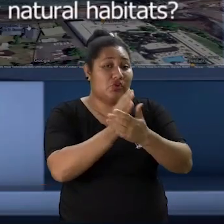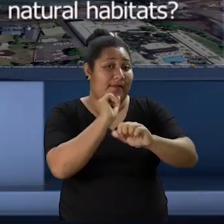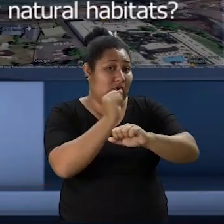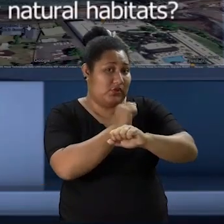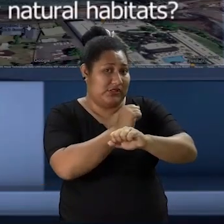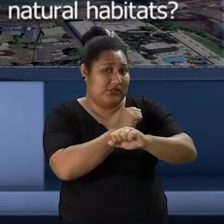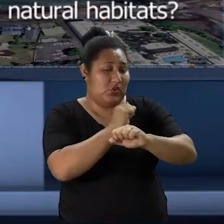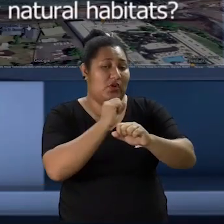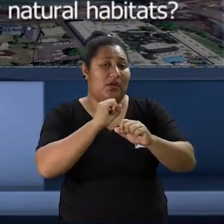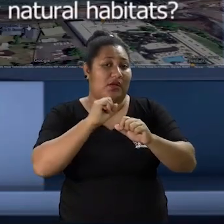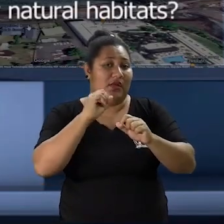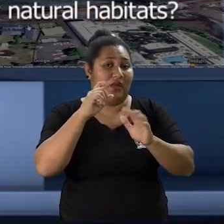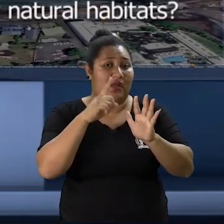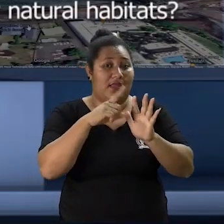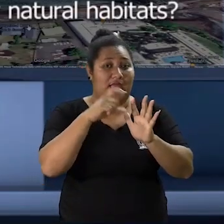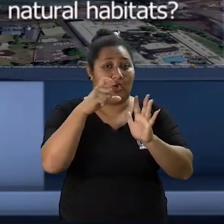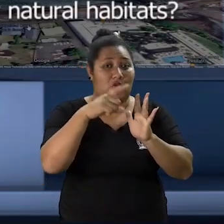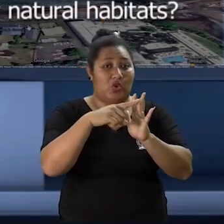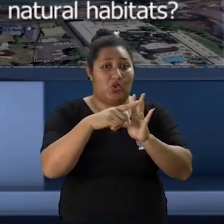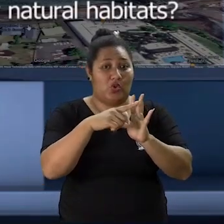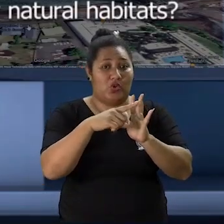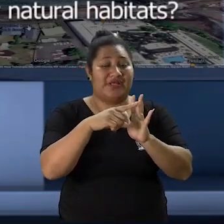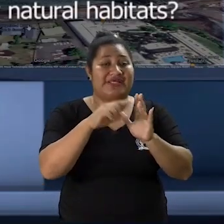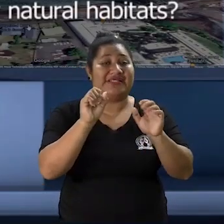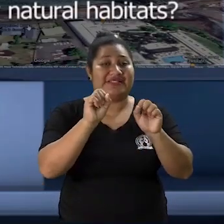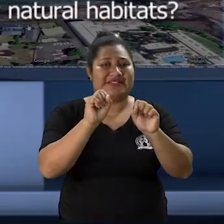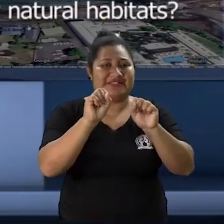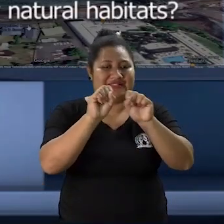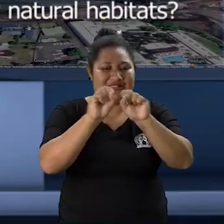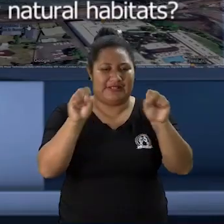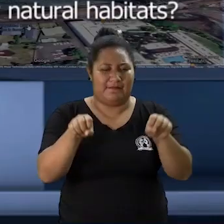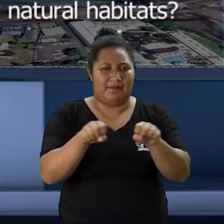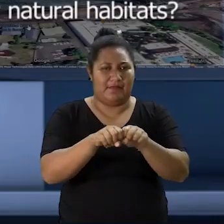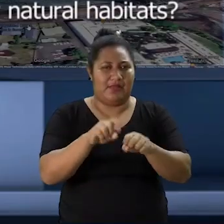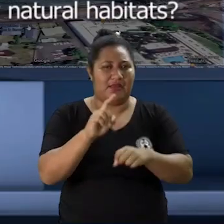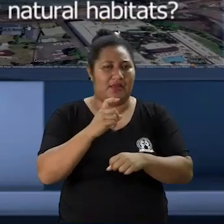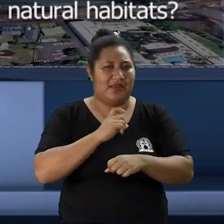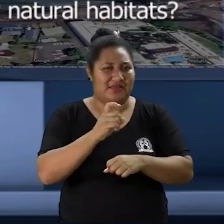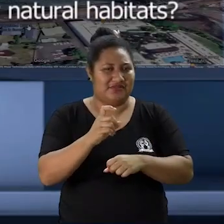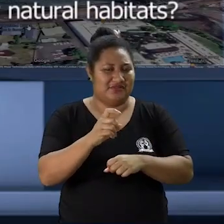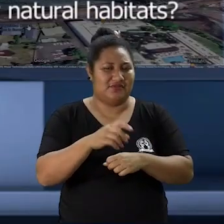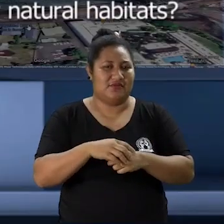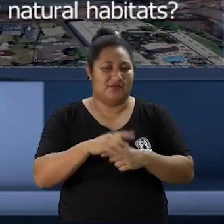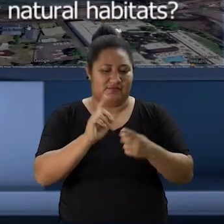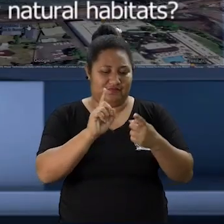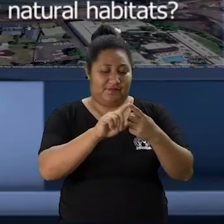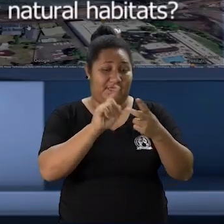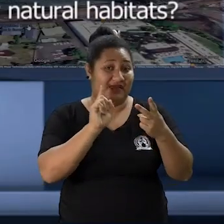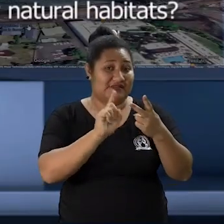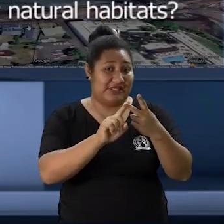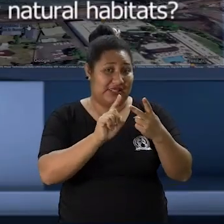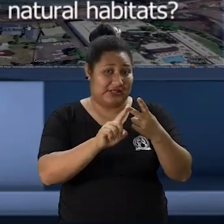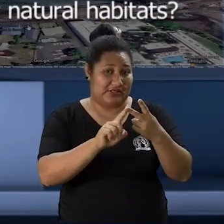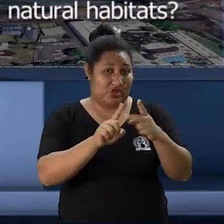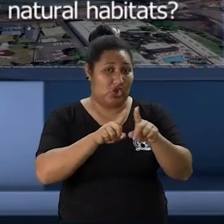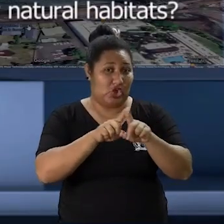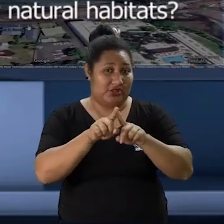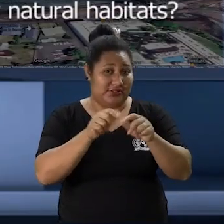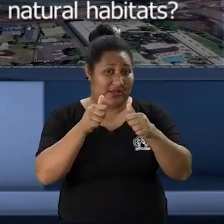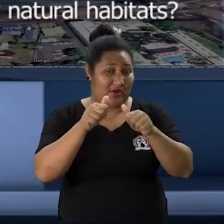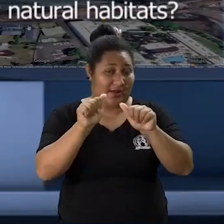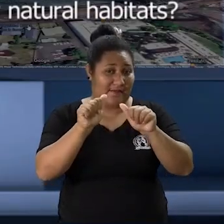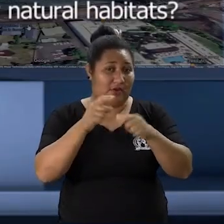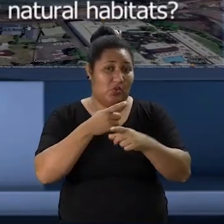or ecosystem is. For our second learning outcome, we will